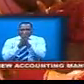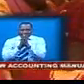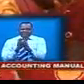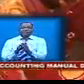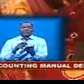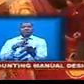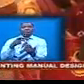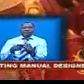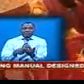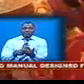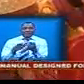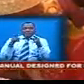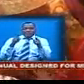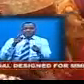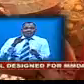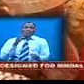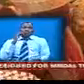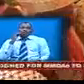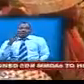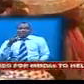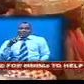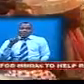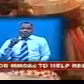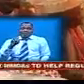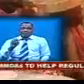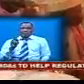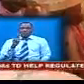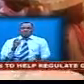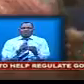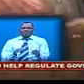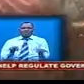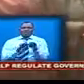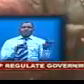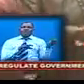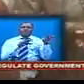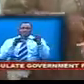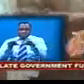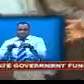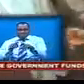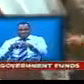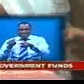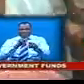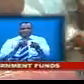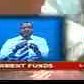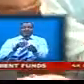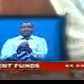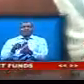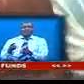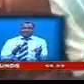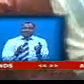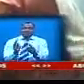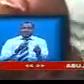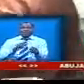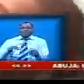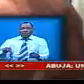The event, which was held at his private residence, drew many dignitaries. These are various ways in which people